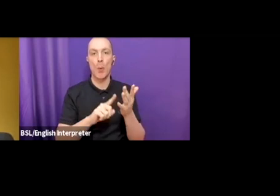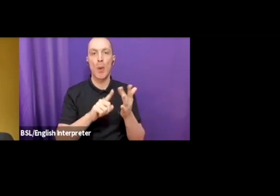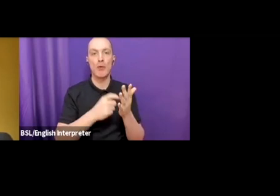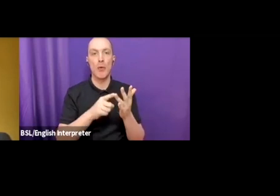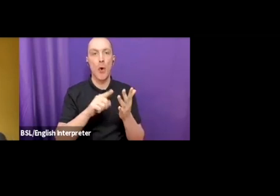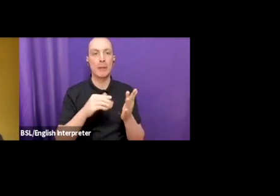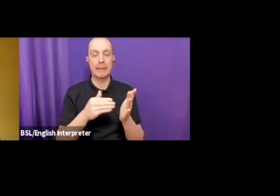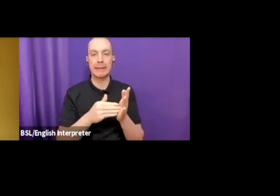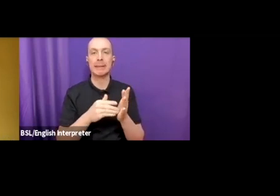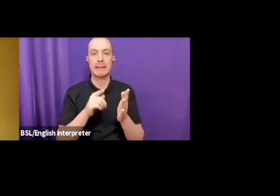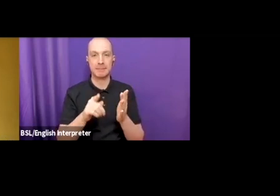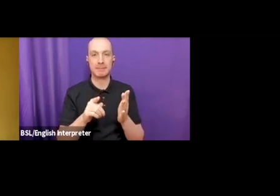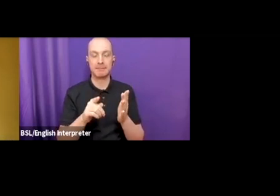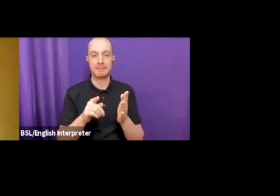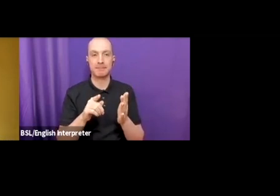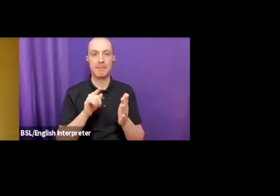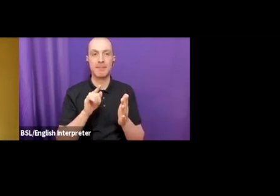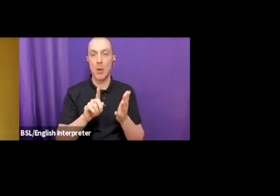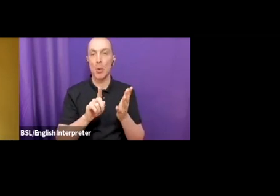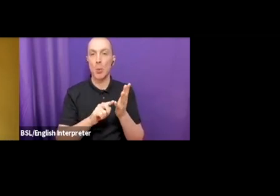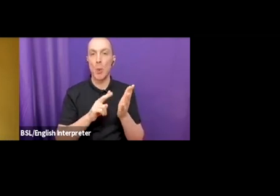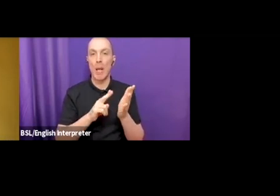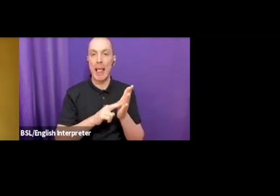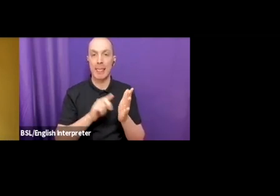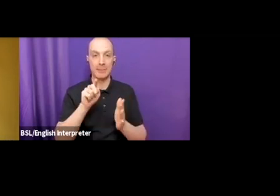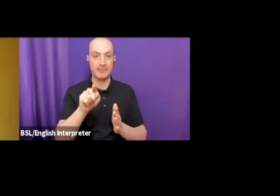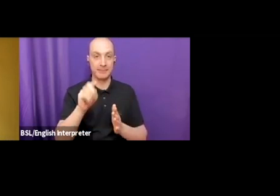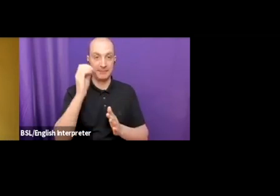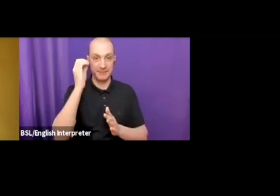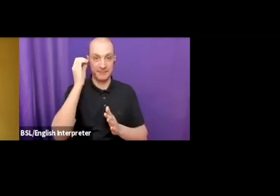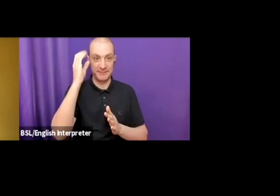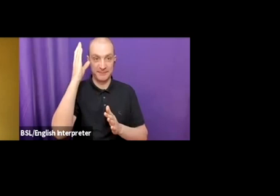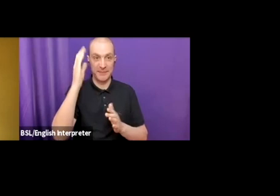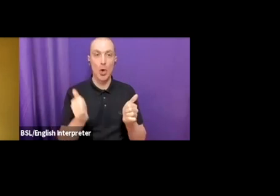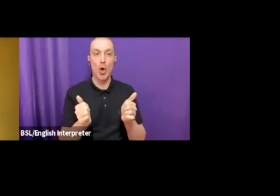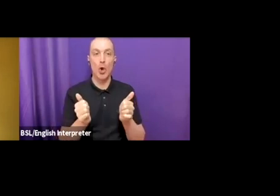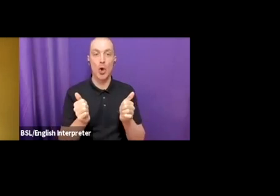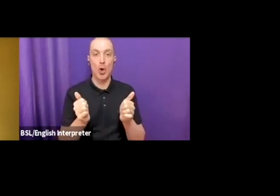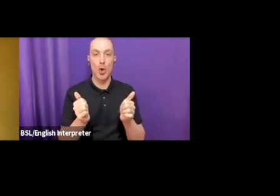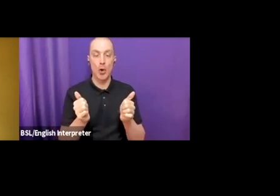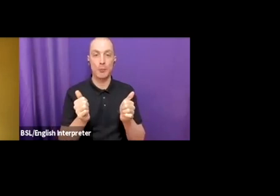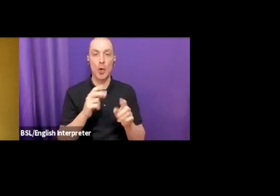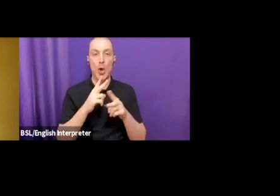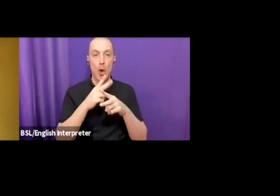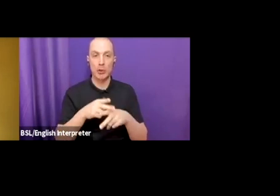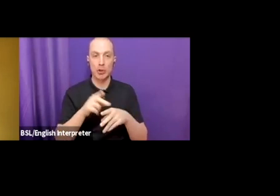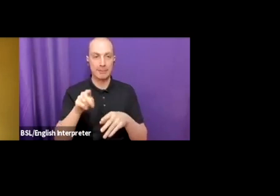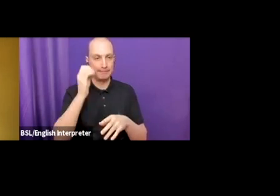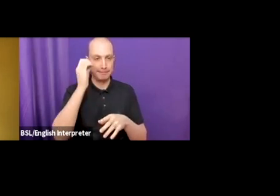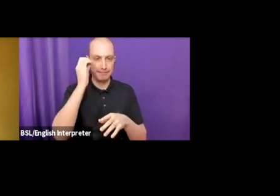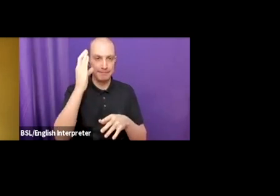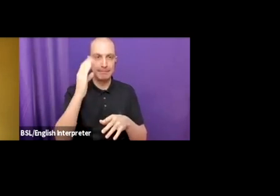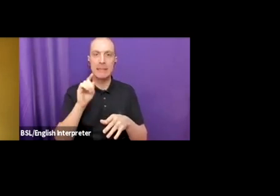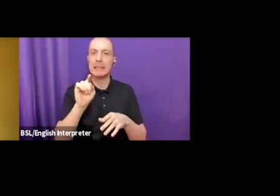There's pretty much nothing about the international human rights system that he doesn't know. So he's an excellent person to kind of start us off. And he also has a huge amount of